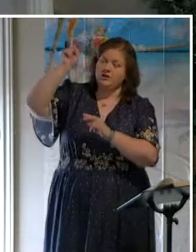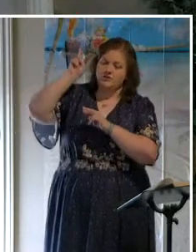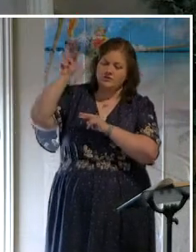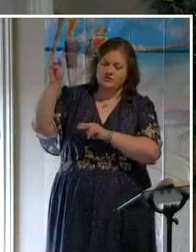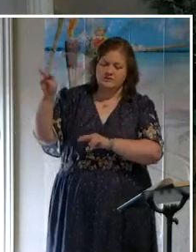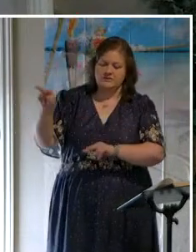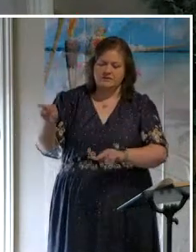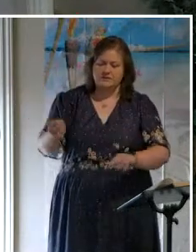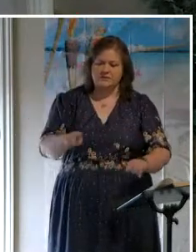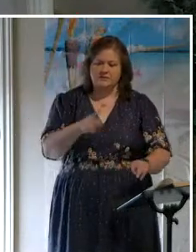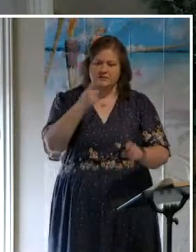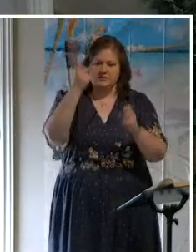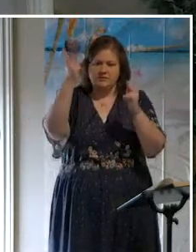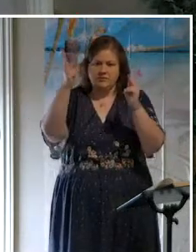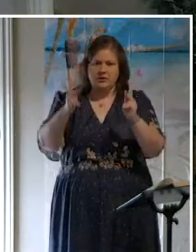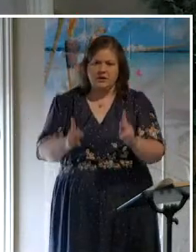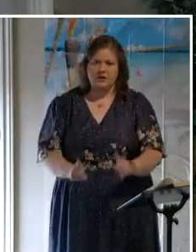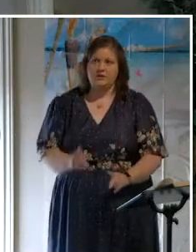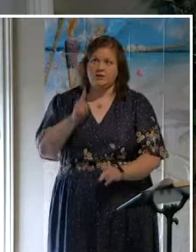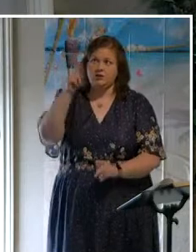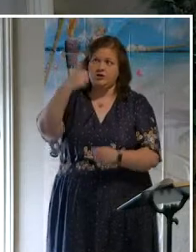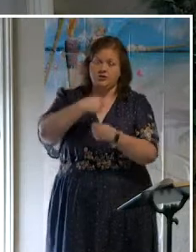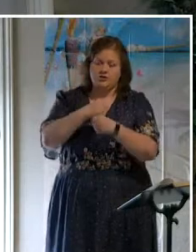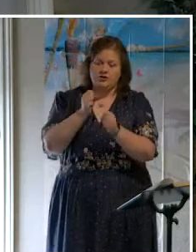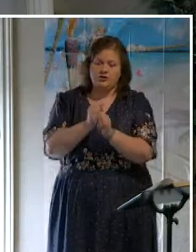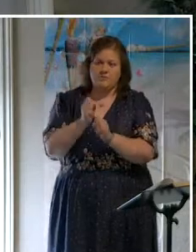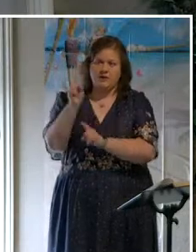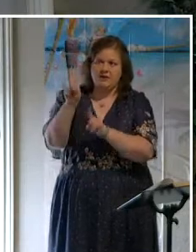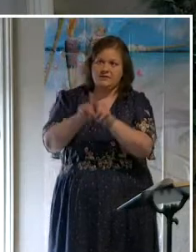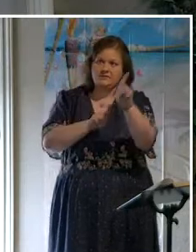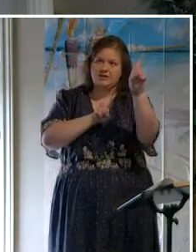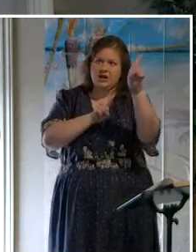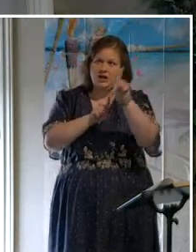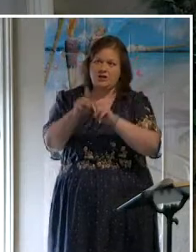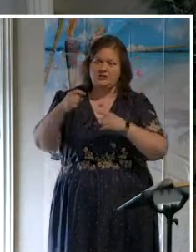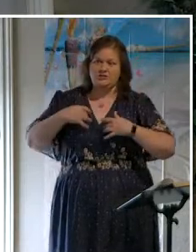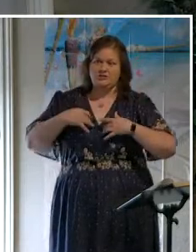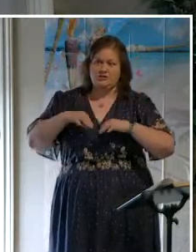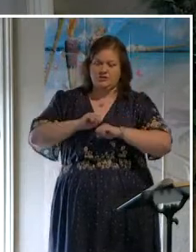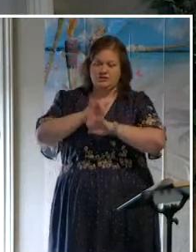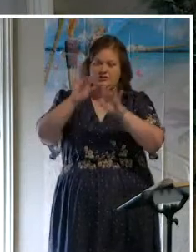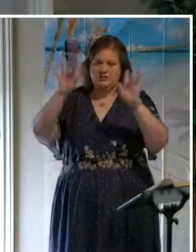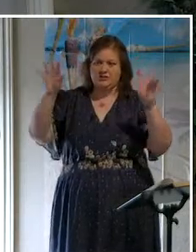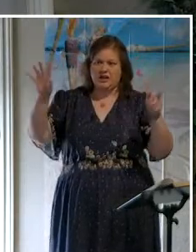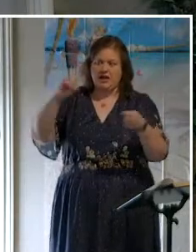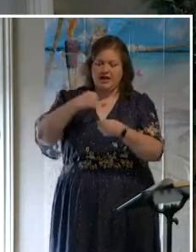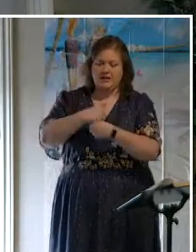as one. You made stars to shine, created the sun.